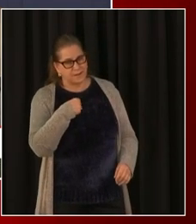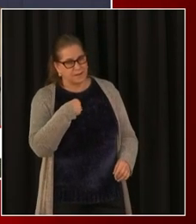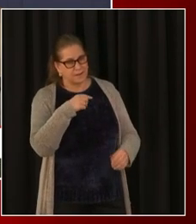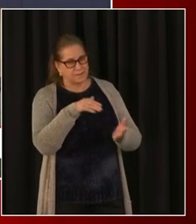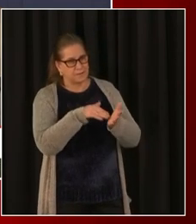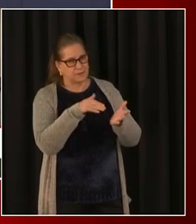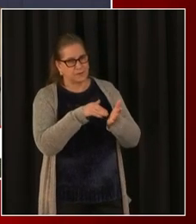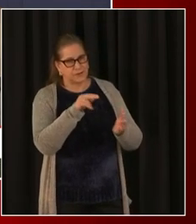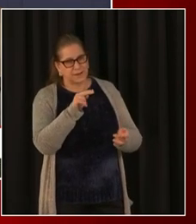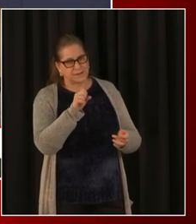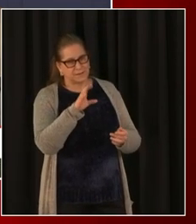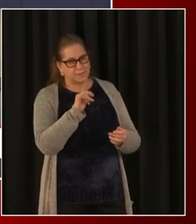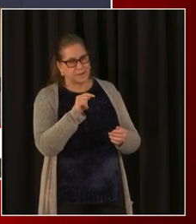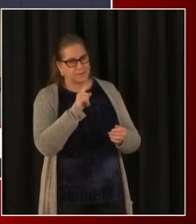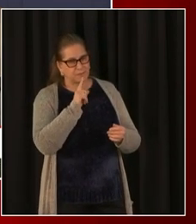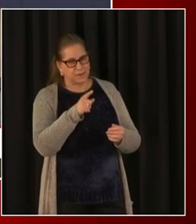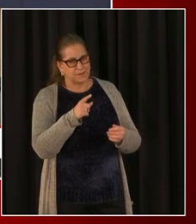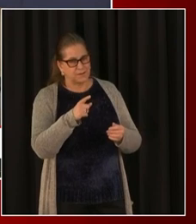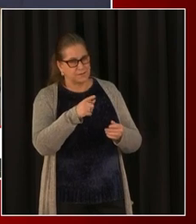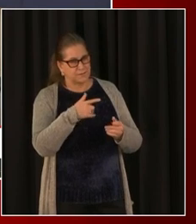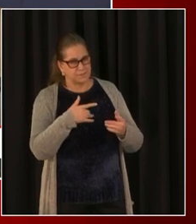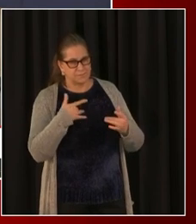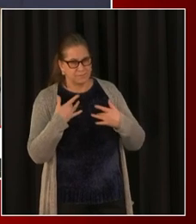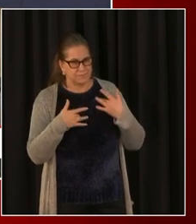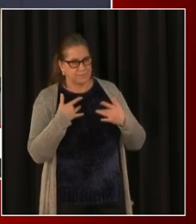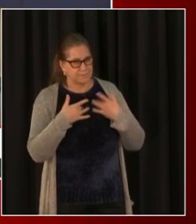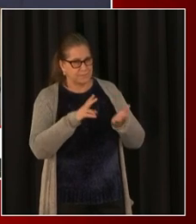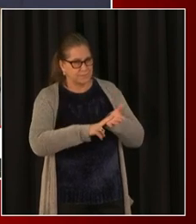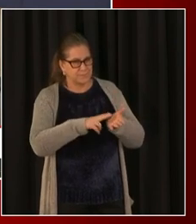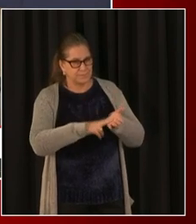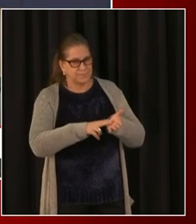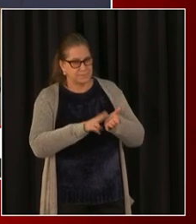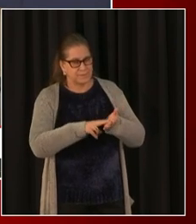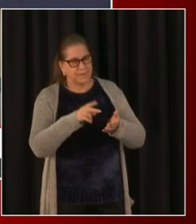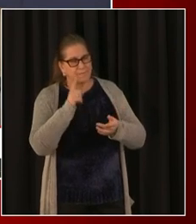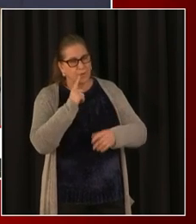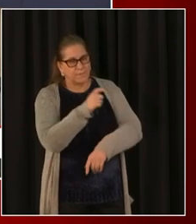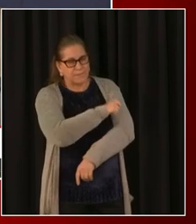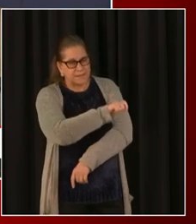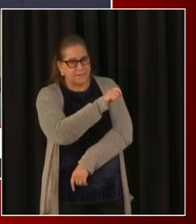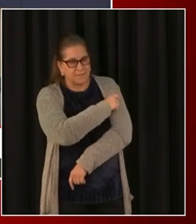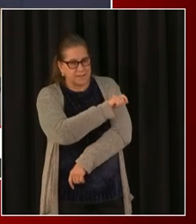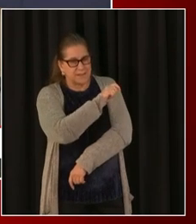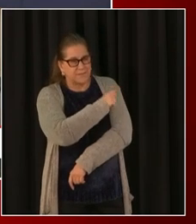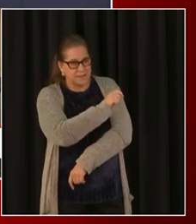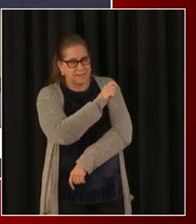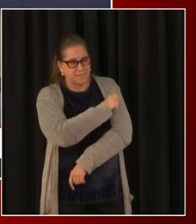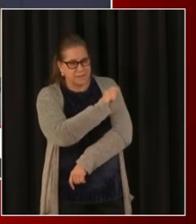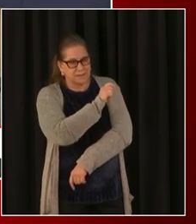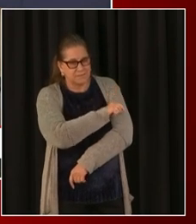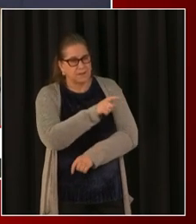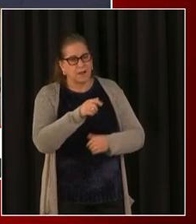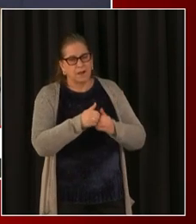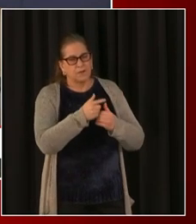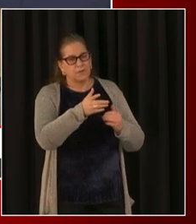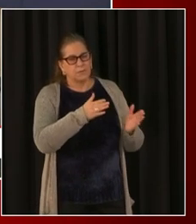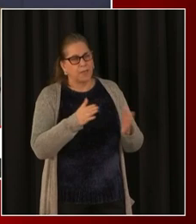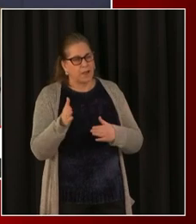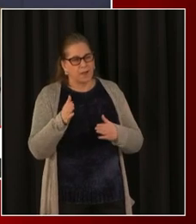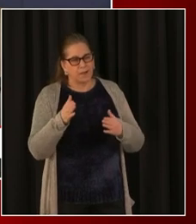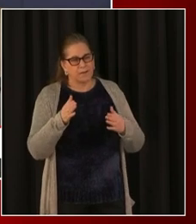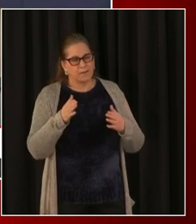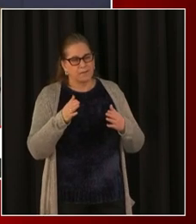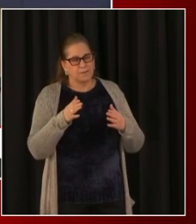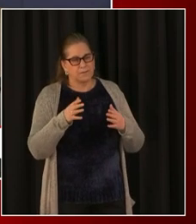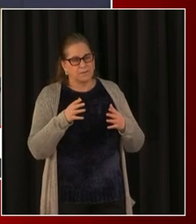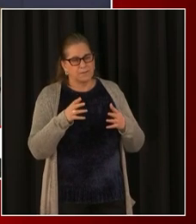eager seniors are to sign up for vaccine appointments, and I wanted to ask about your plans to handle the crowds, both online, or